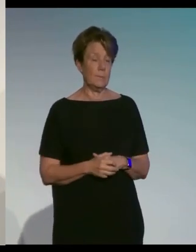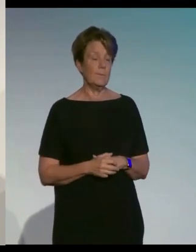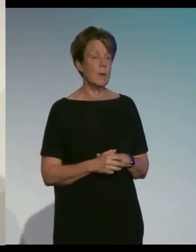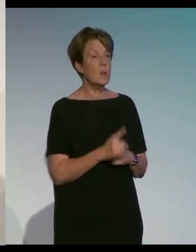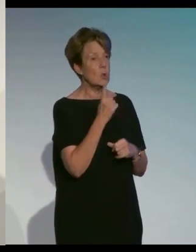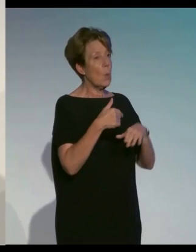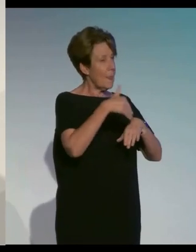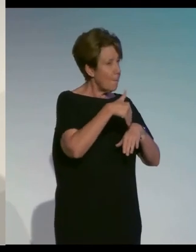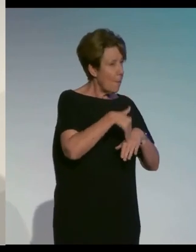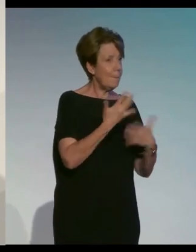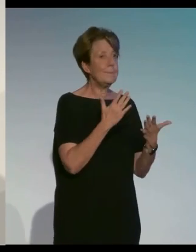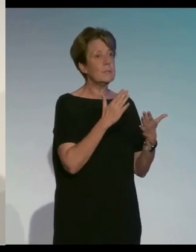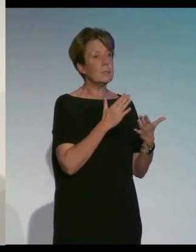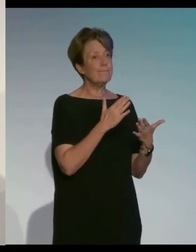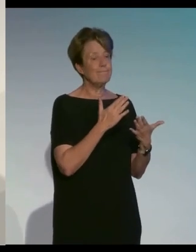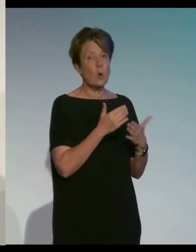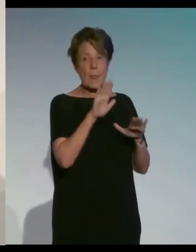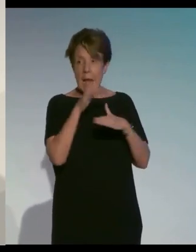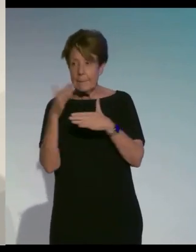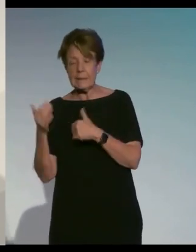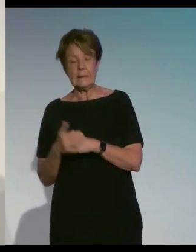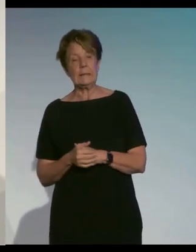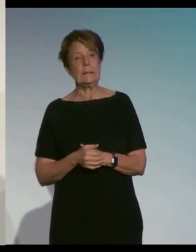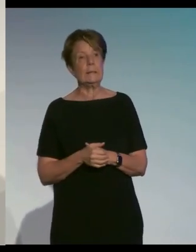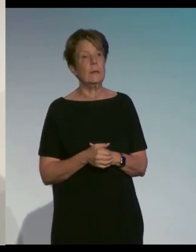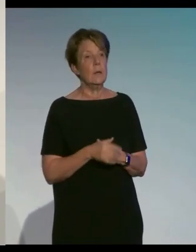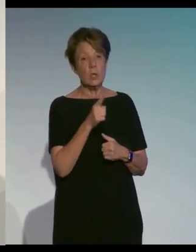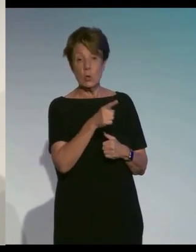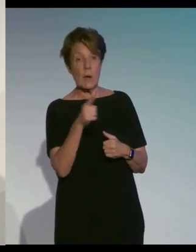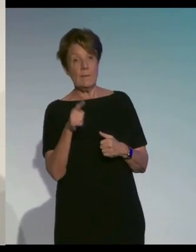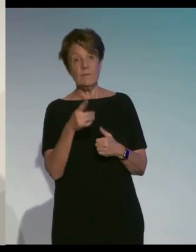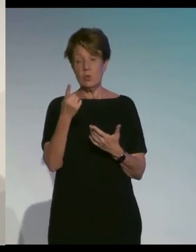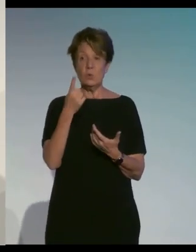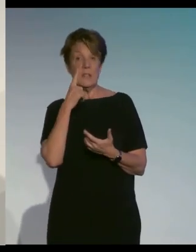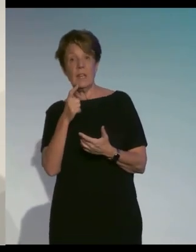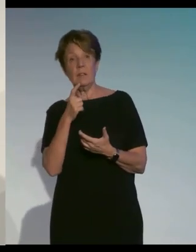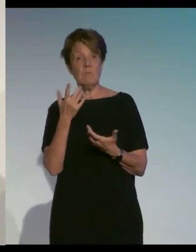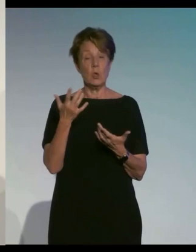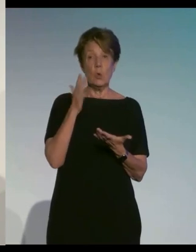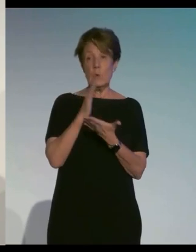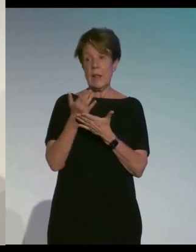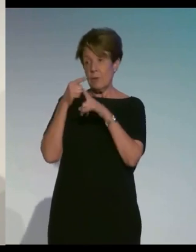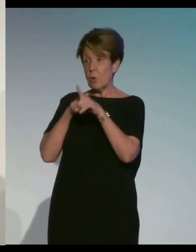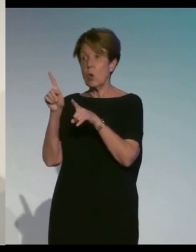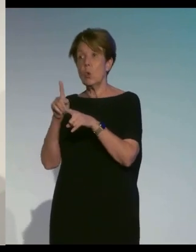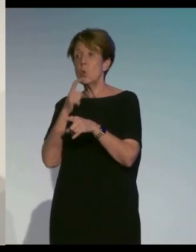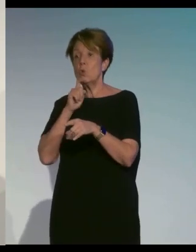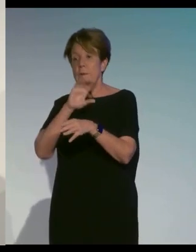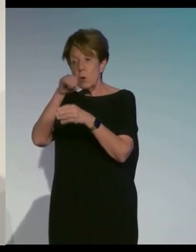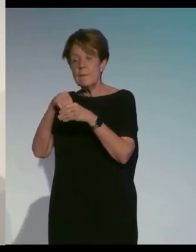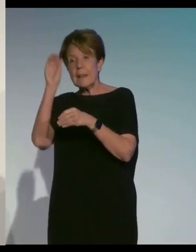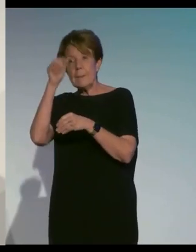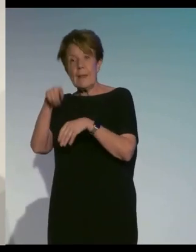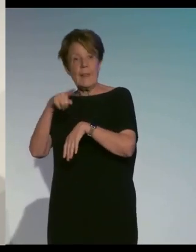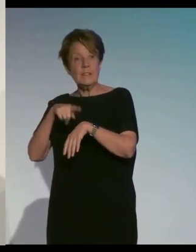limitations is you are subject to who's on the committee at the time, and that was a committee that wasn't favourable to